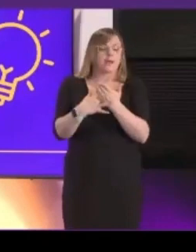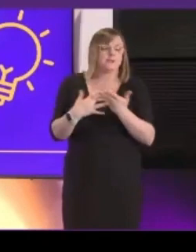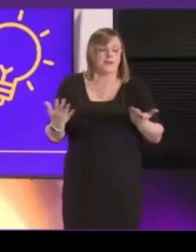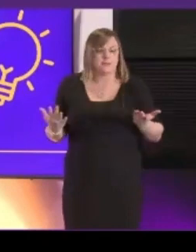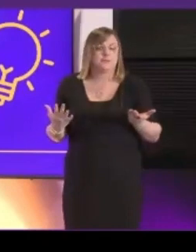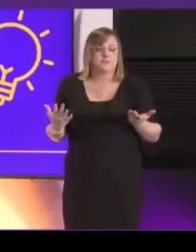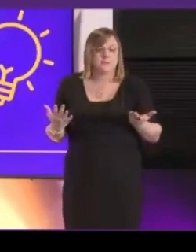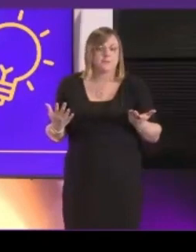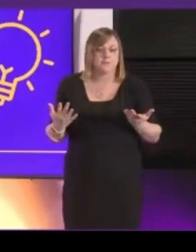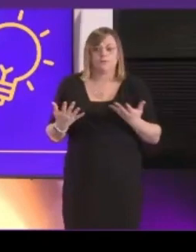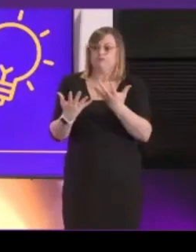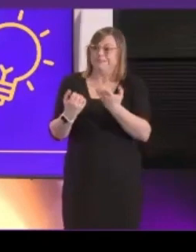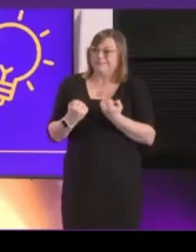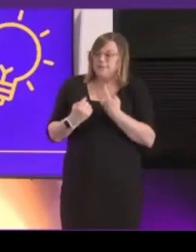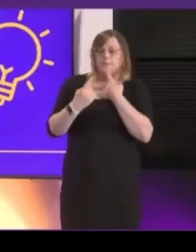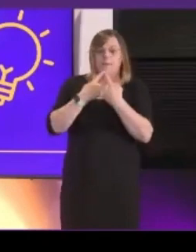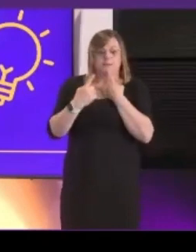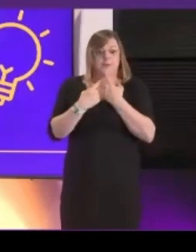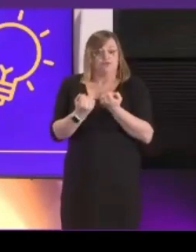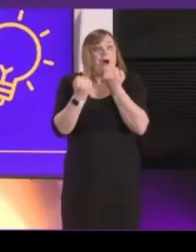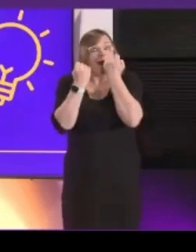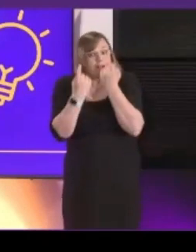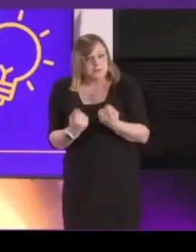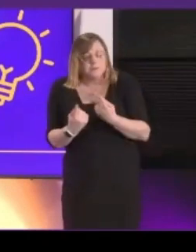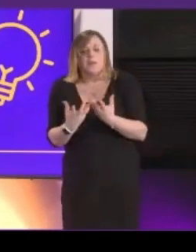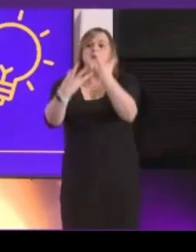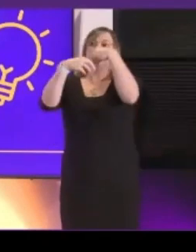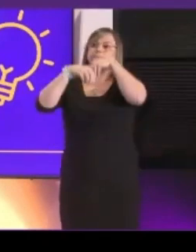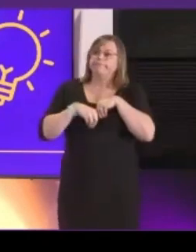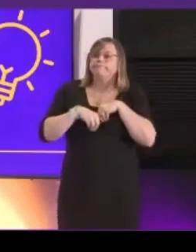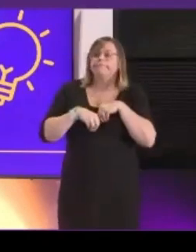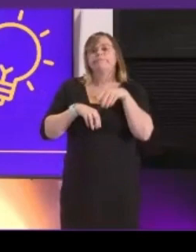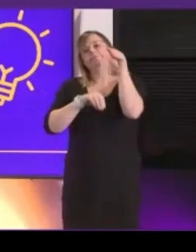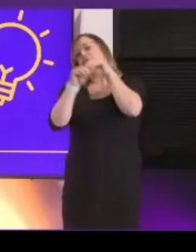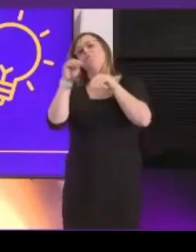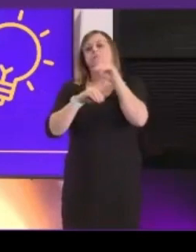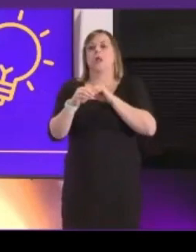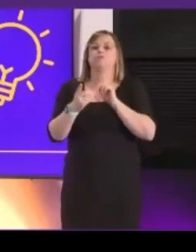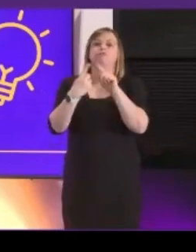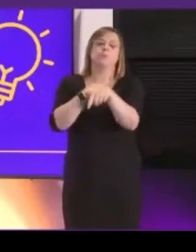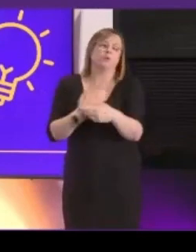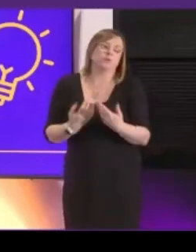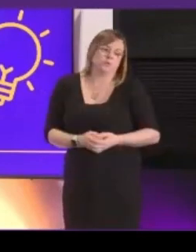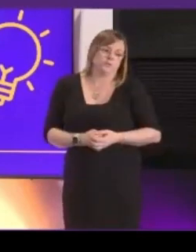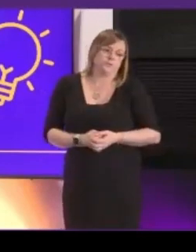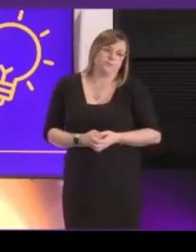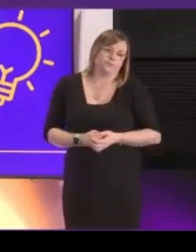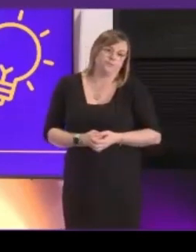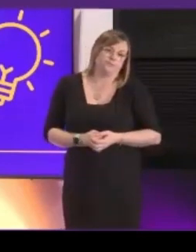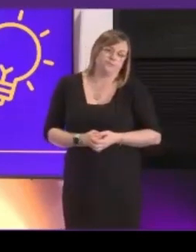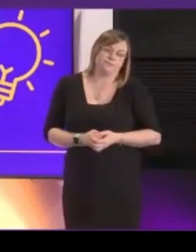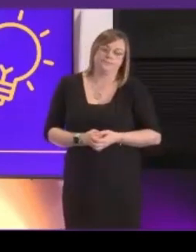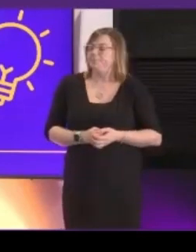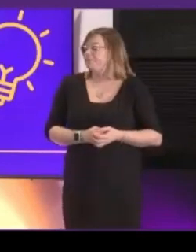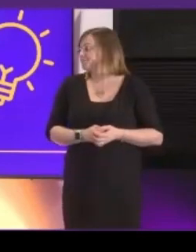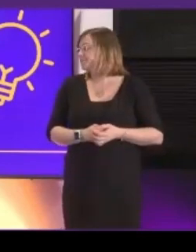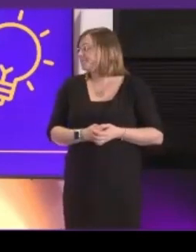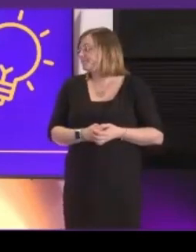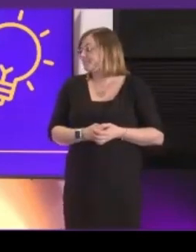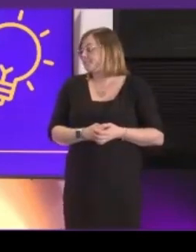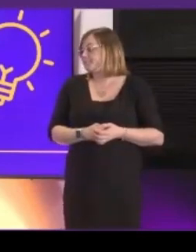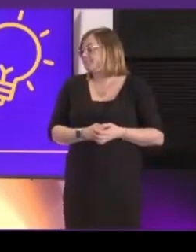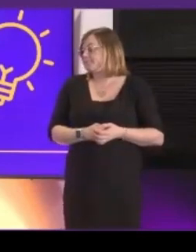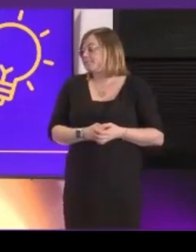to get that message, understand it, consume it, and obviously respond to it. And if,